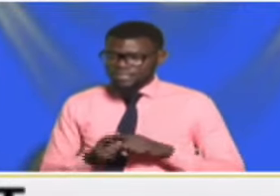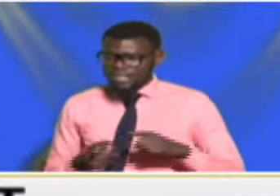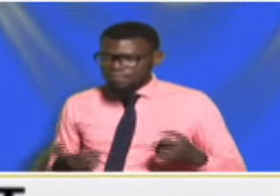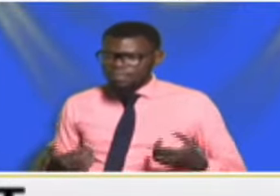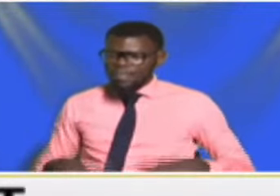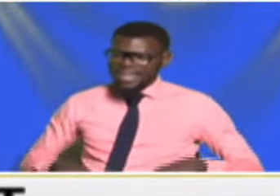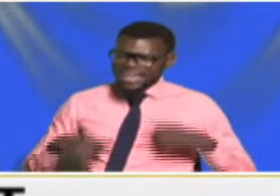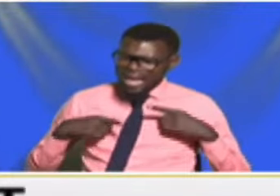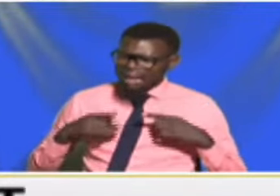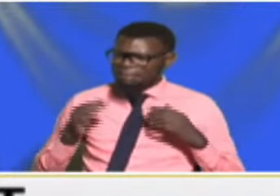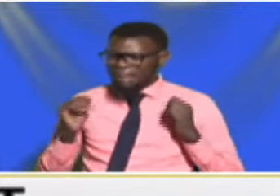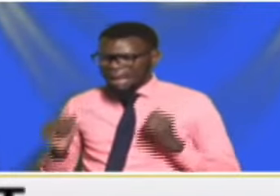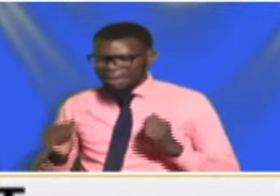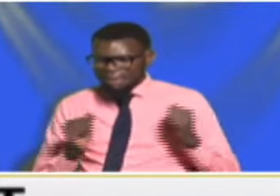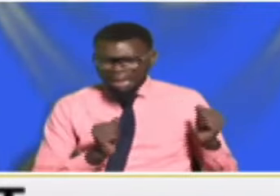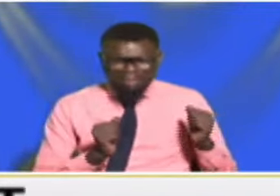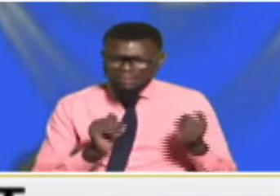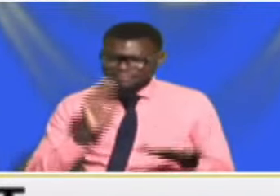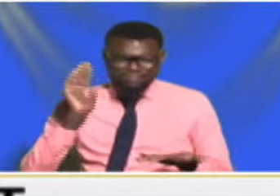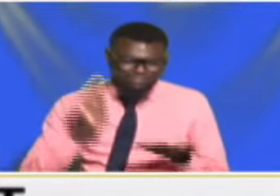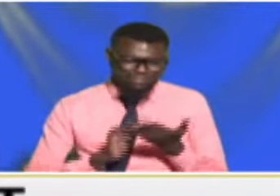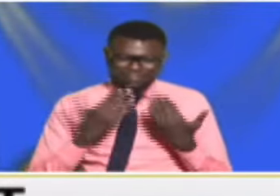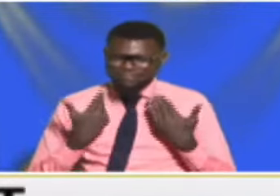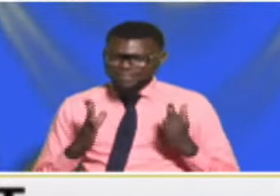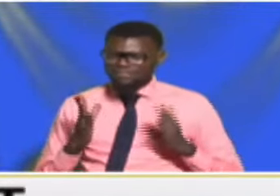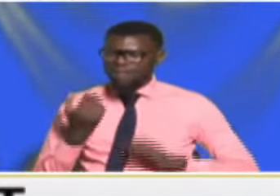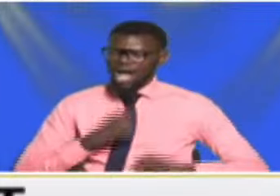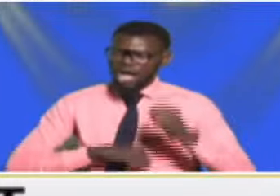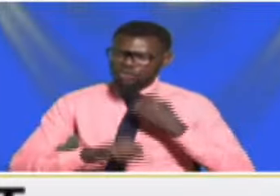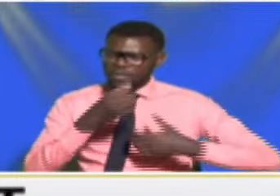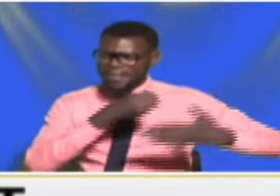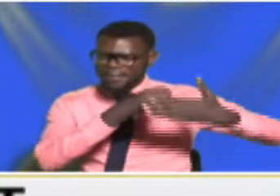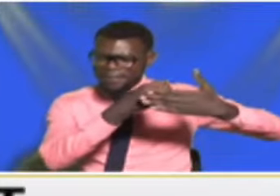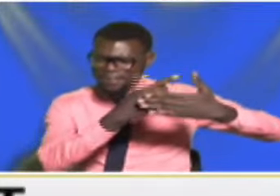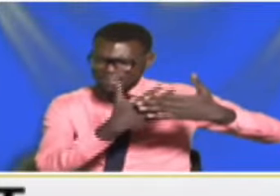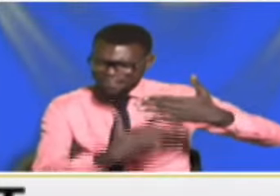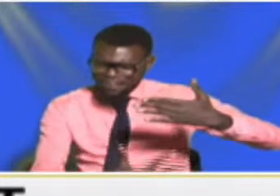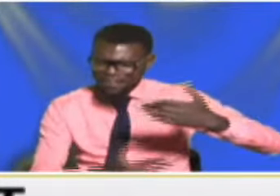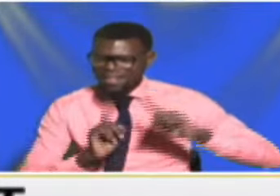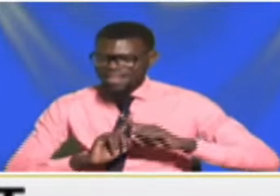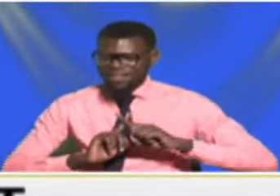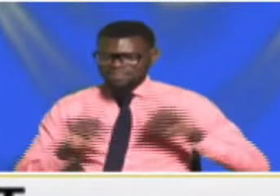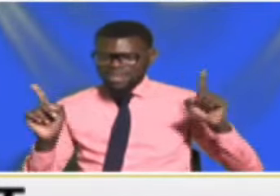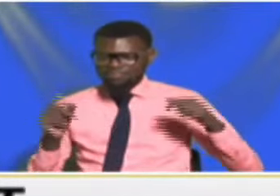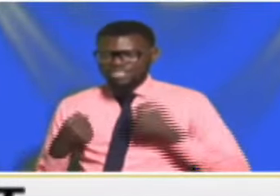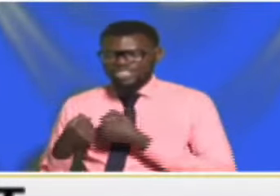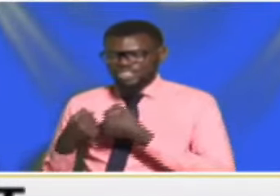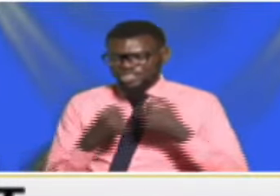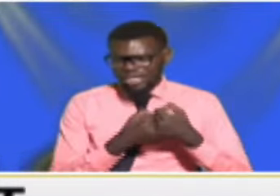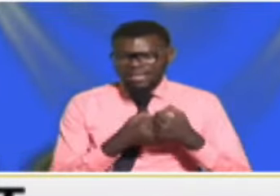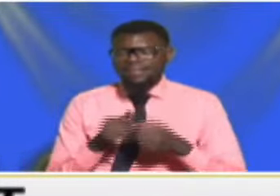of living. We have done many things, even in the context of all the challenges that we have had.